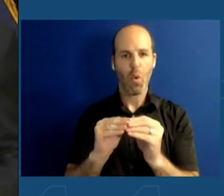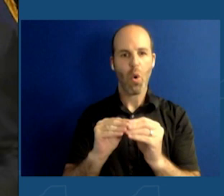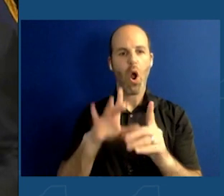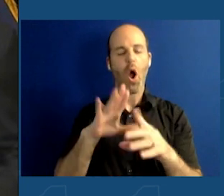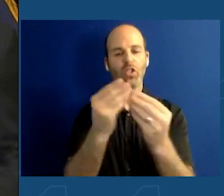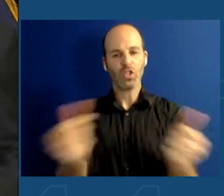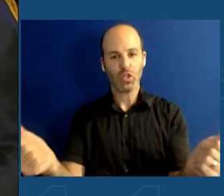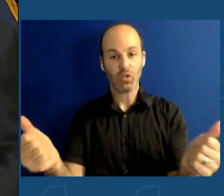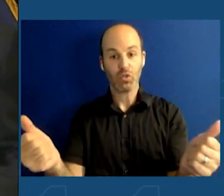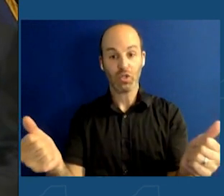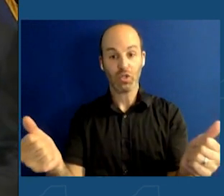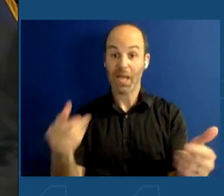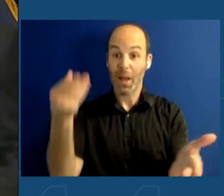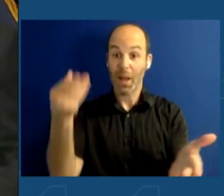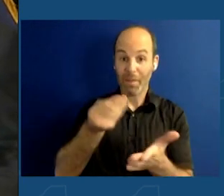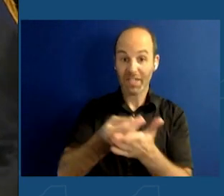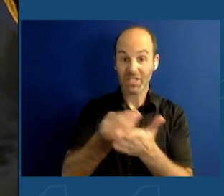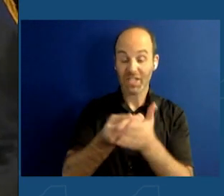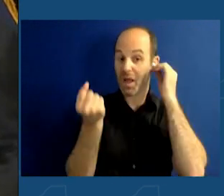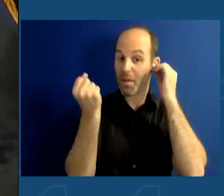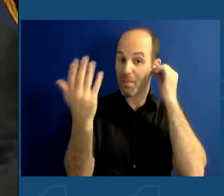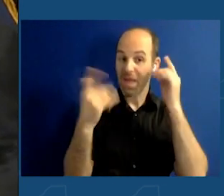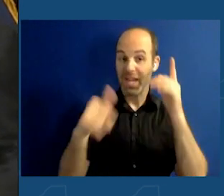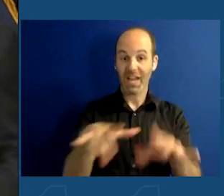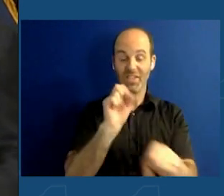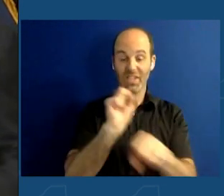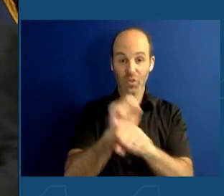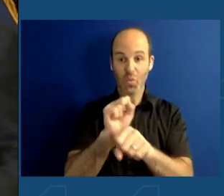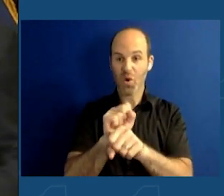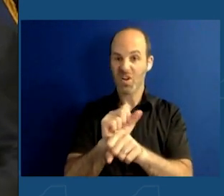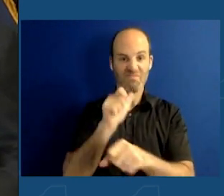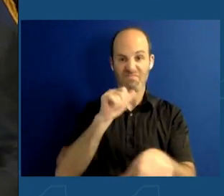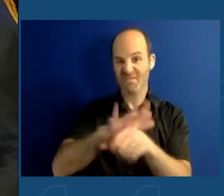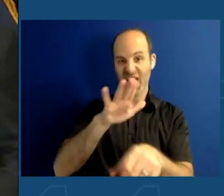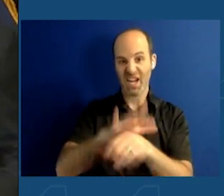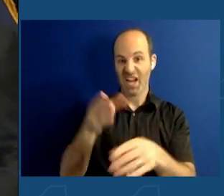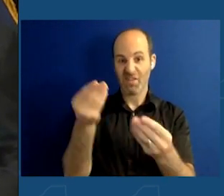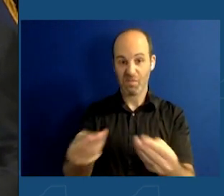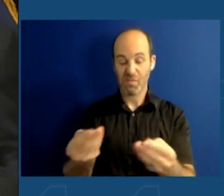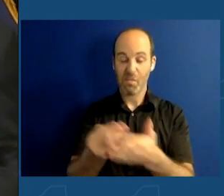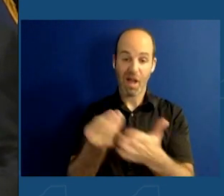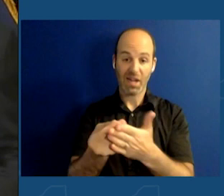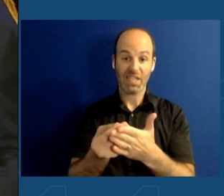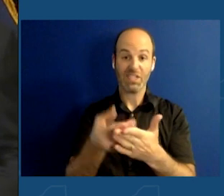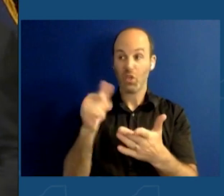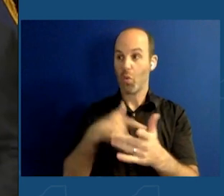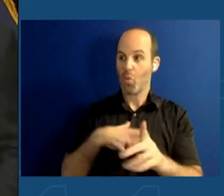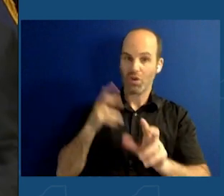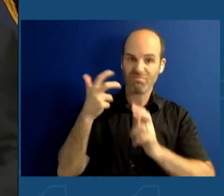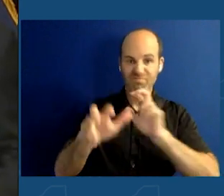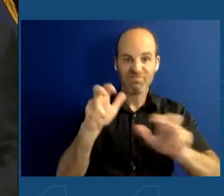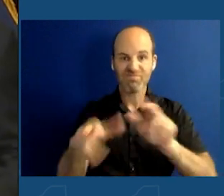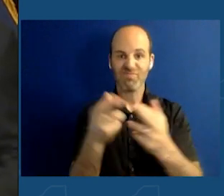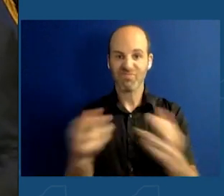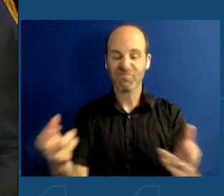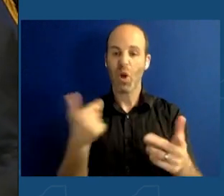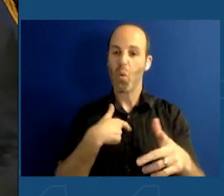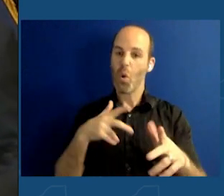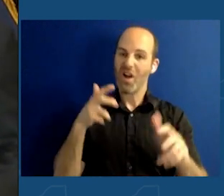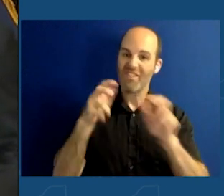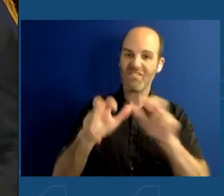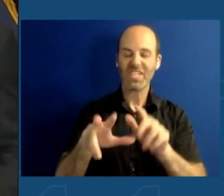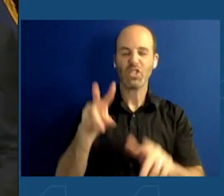underfunded. You want to get the job done, you have to put resources on the table. We put in a historic $227 million